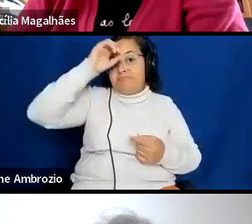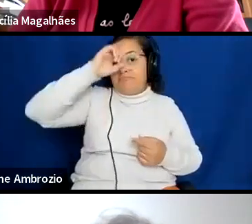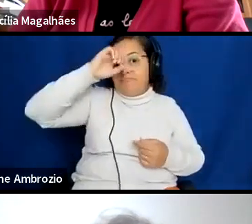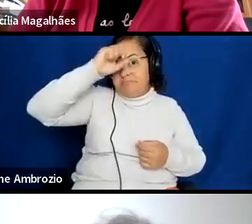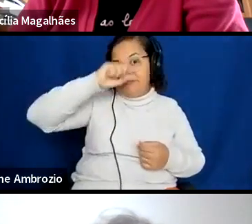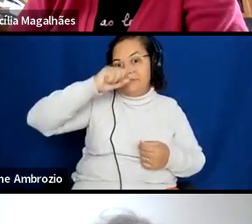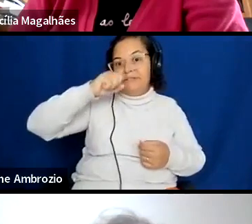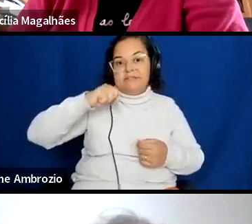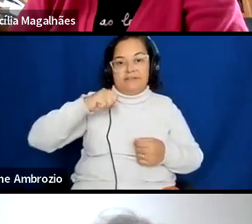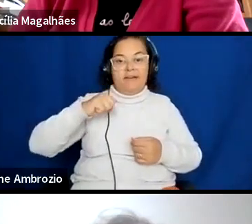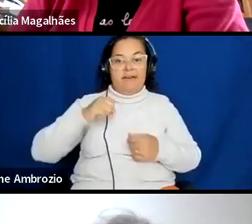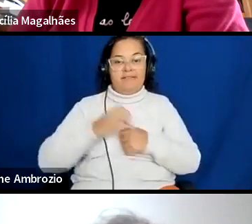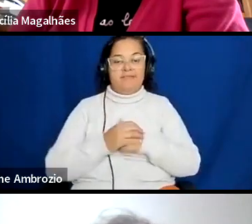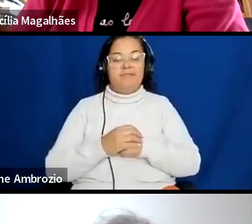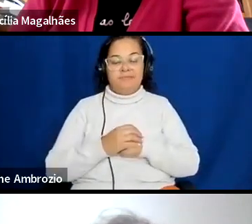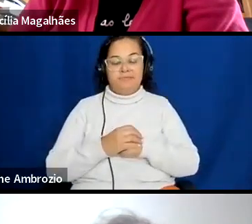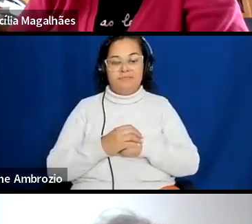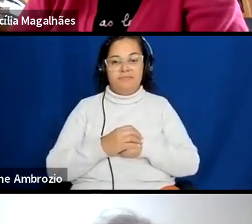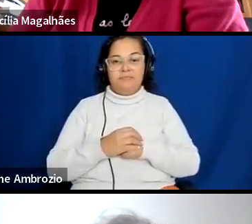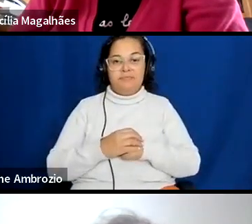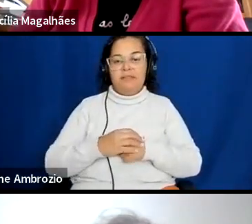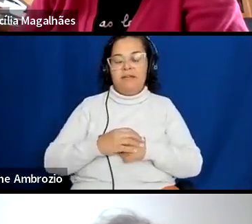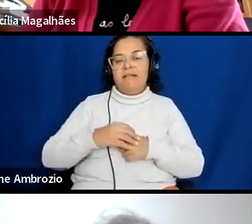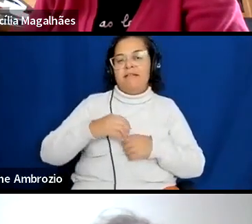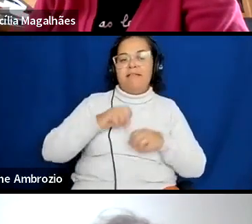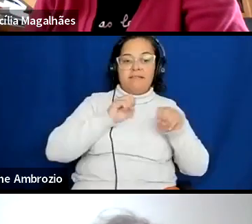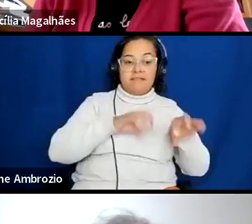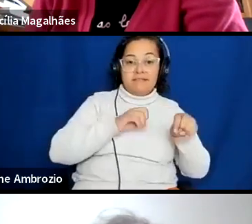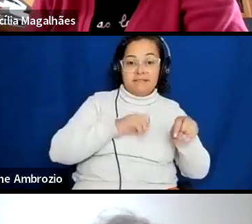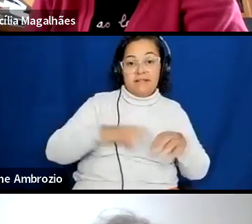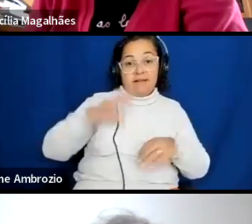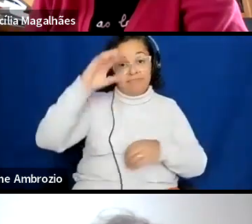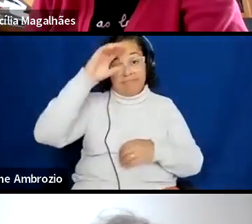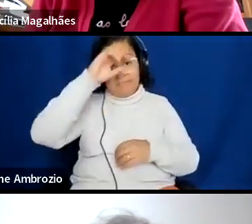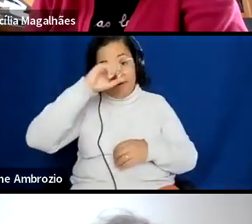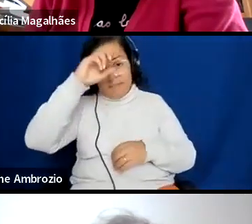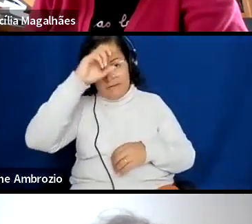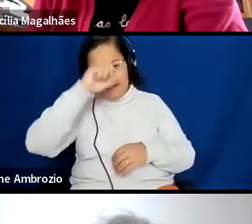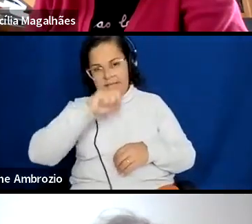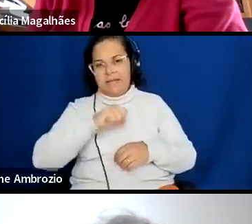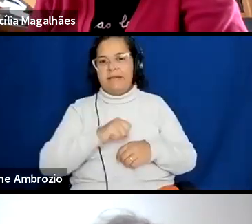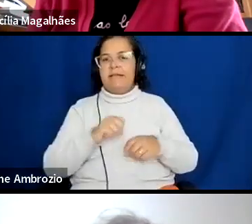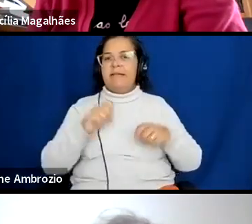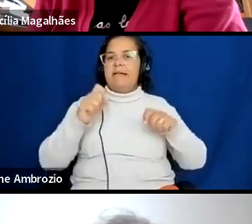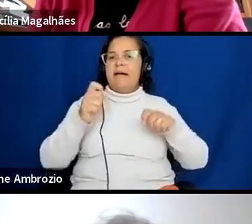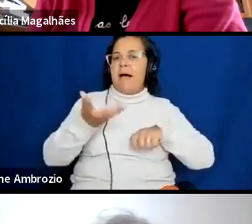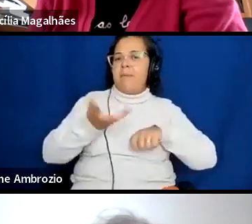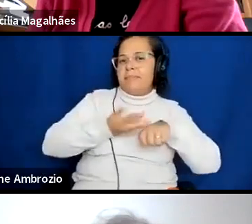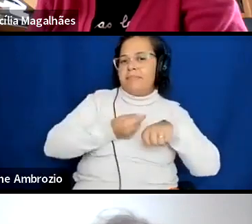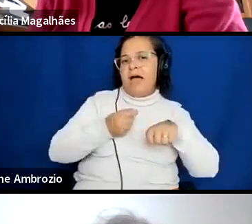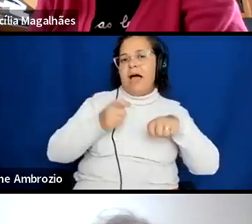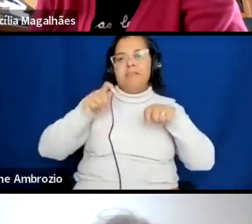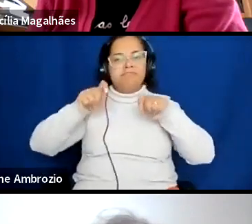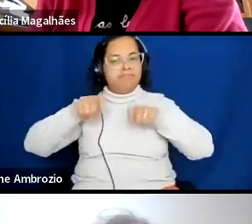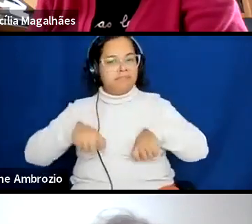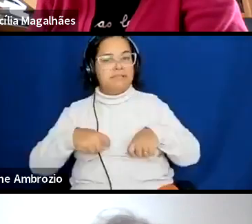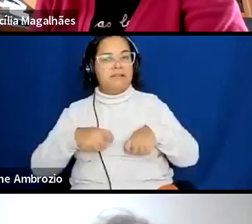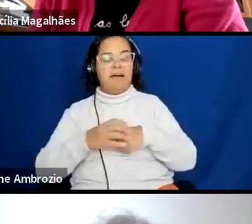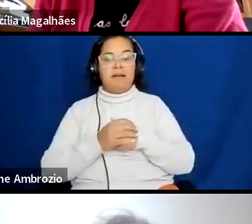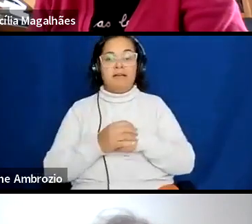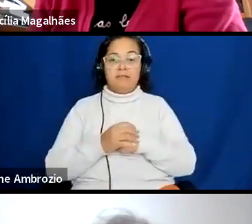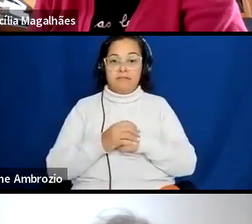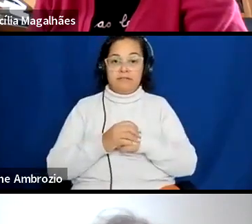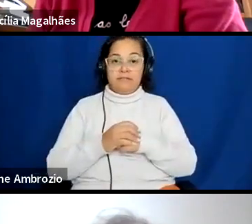of teaching and learning, of abilities, of potential, it all becomes corrupted in this way, which is what happens to